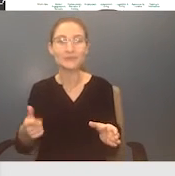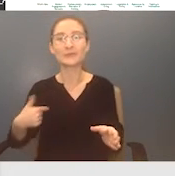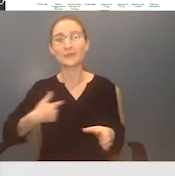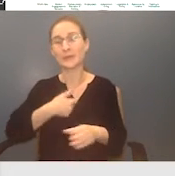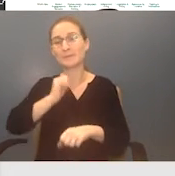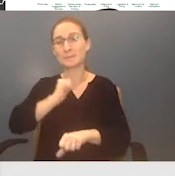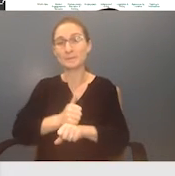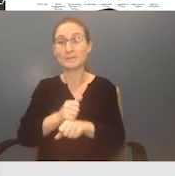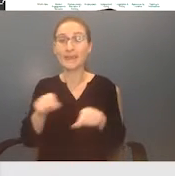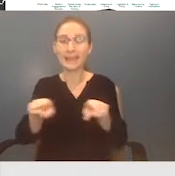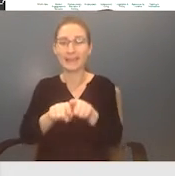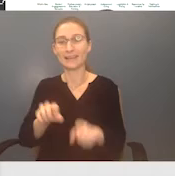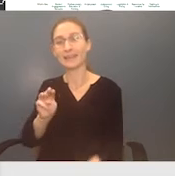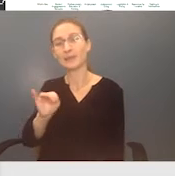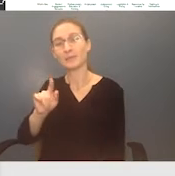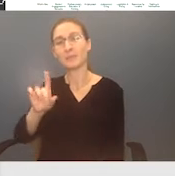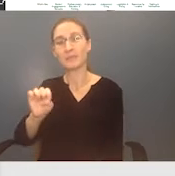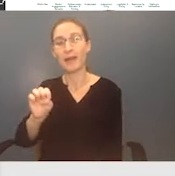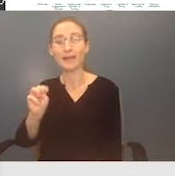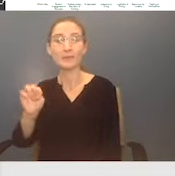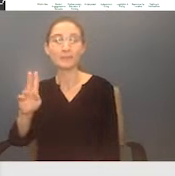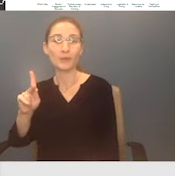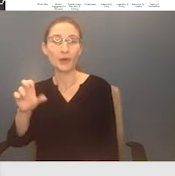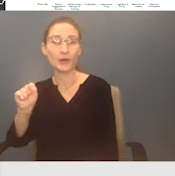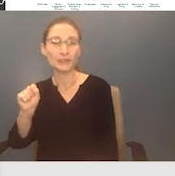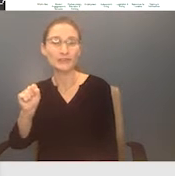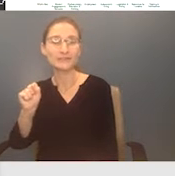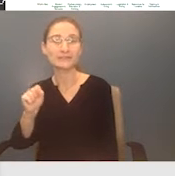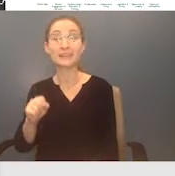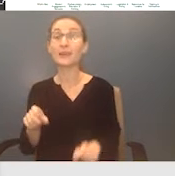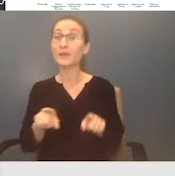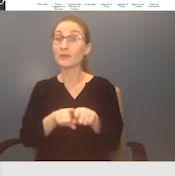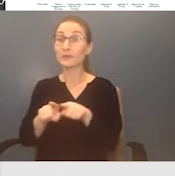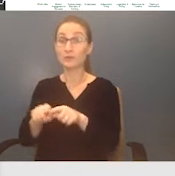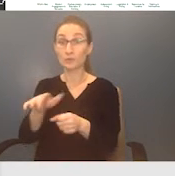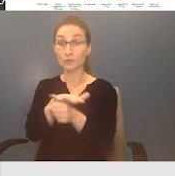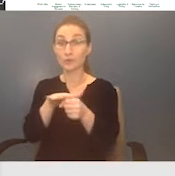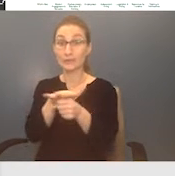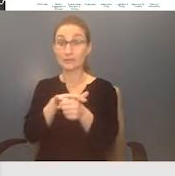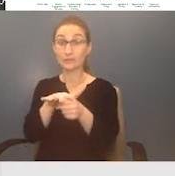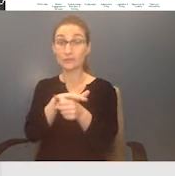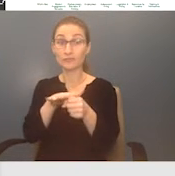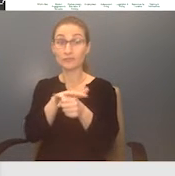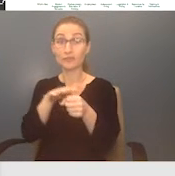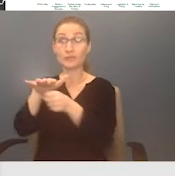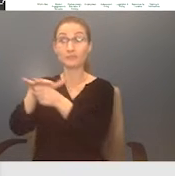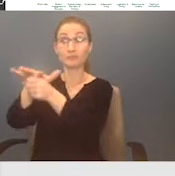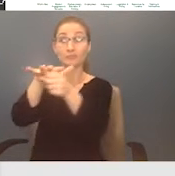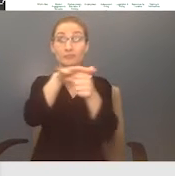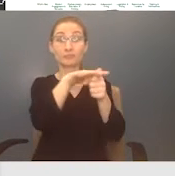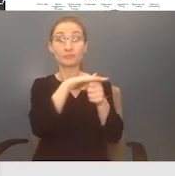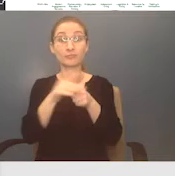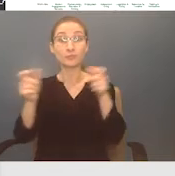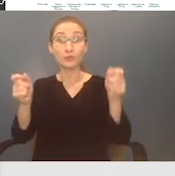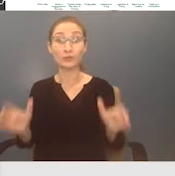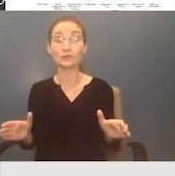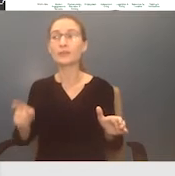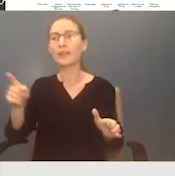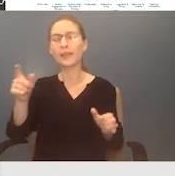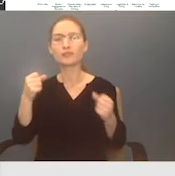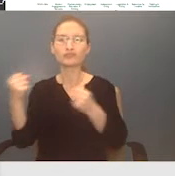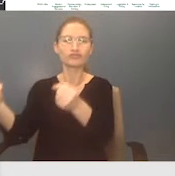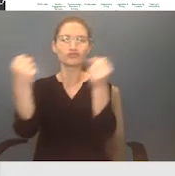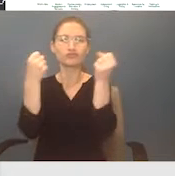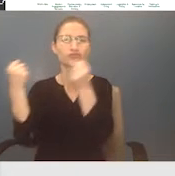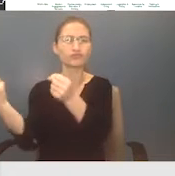we did it mile markers. Also, our regional transition reps across Florida, they pre-pandemic, they drove a lot. They go out